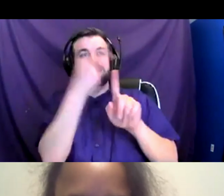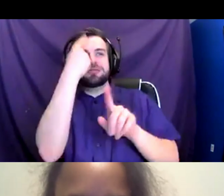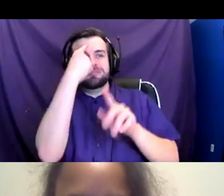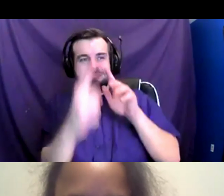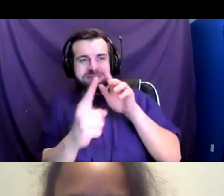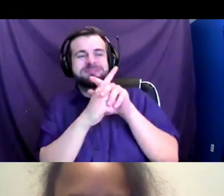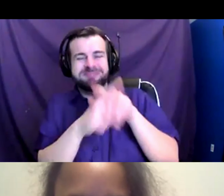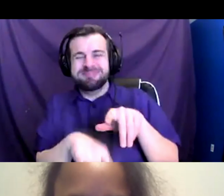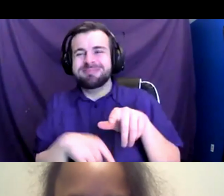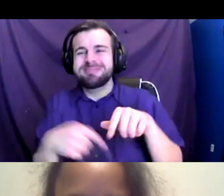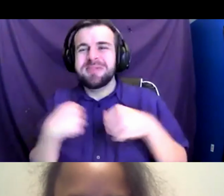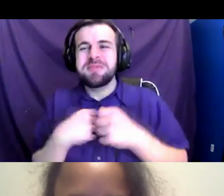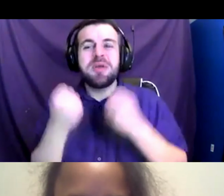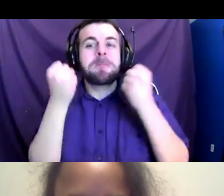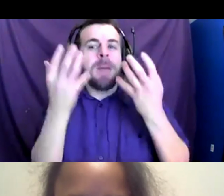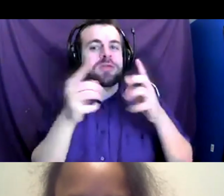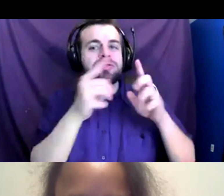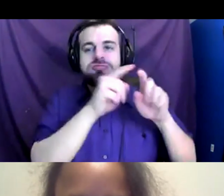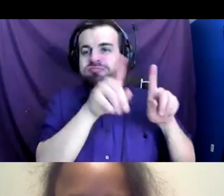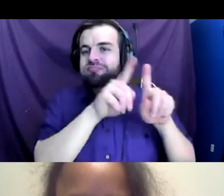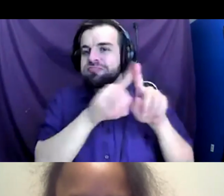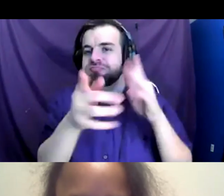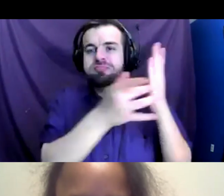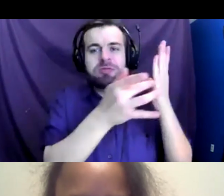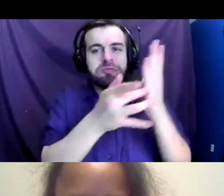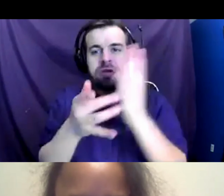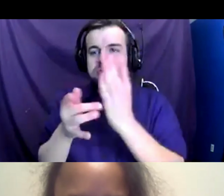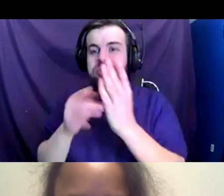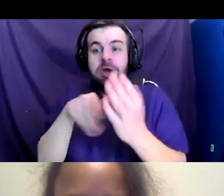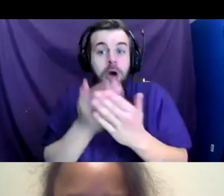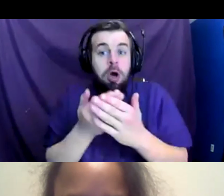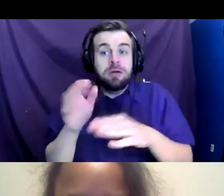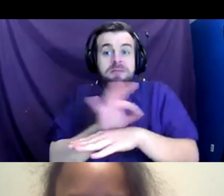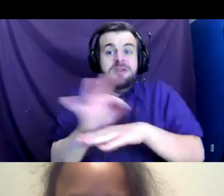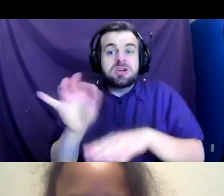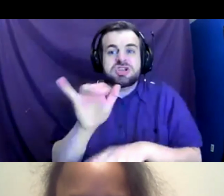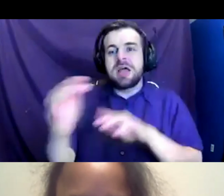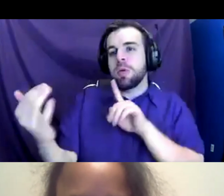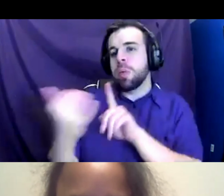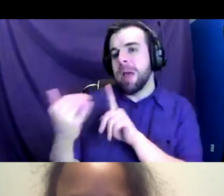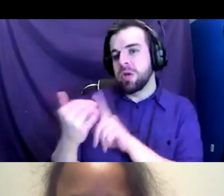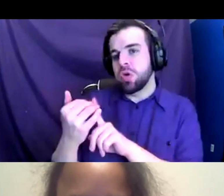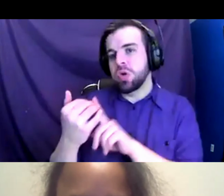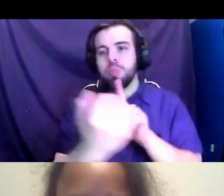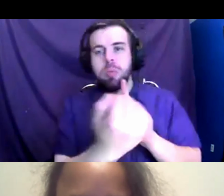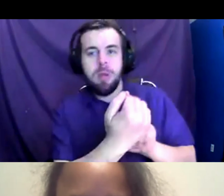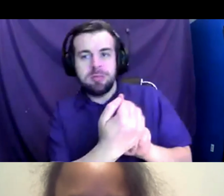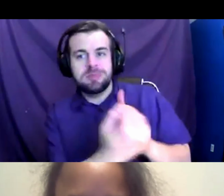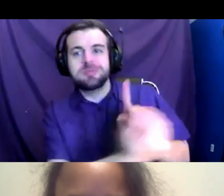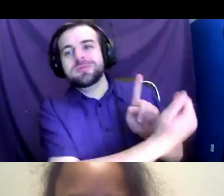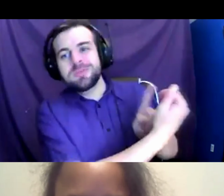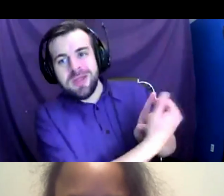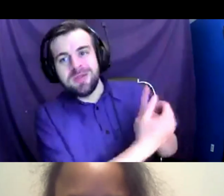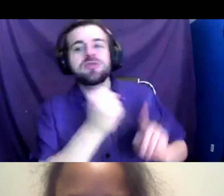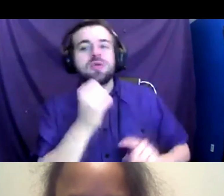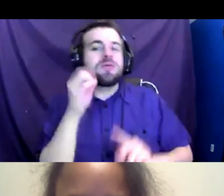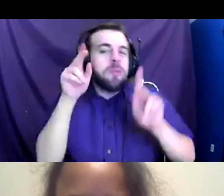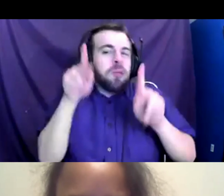of those different types of devices that can function as a reminder. So if it's someone who just needs a little support with